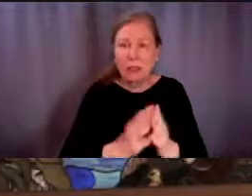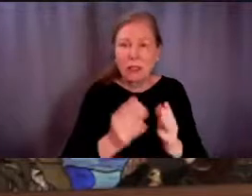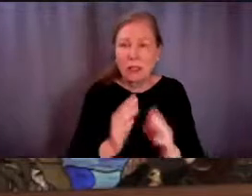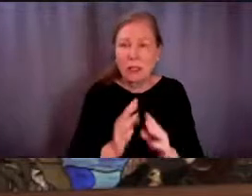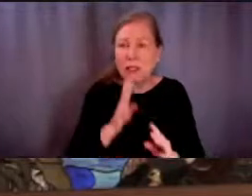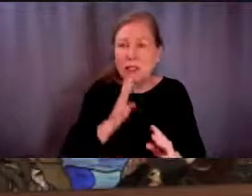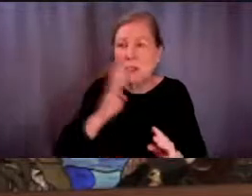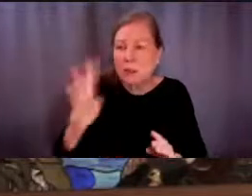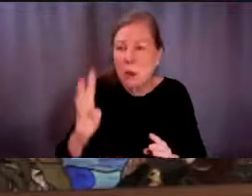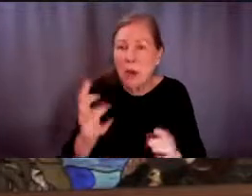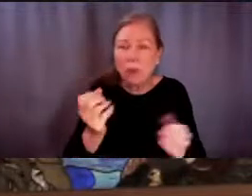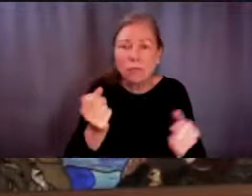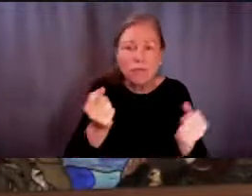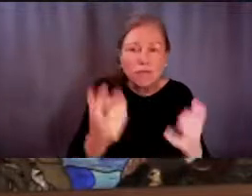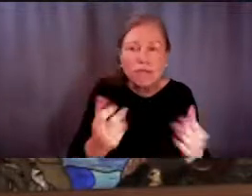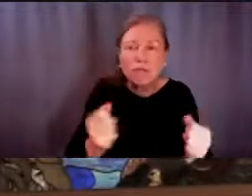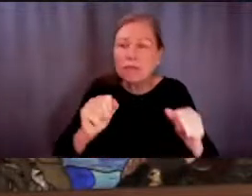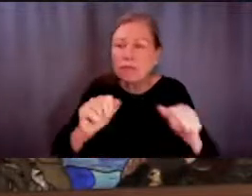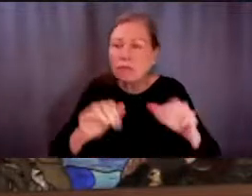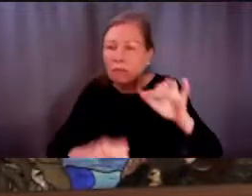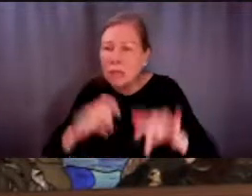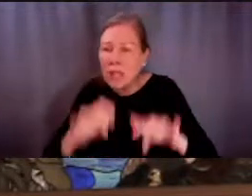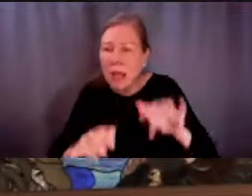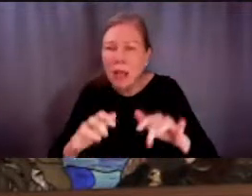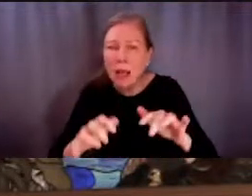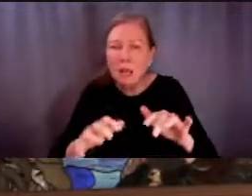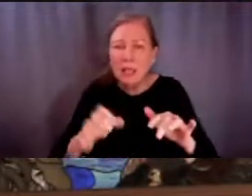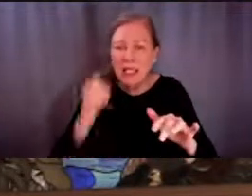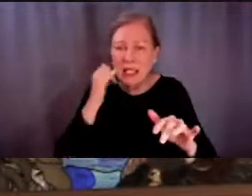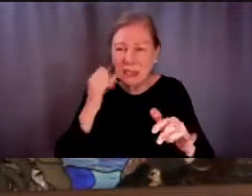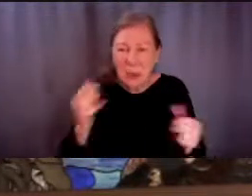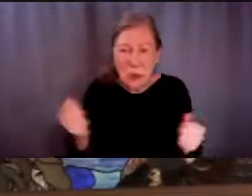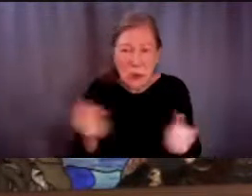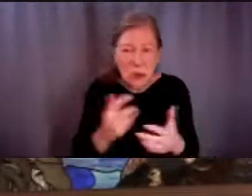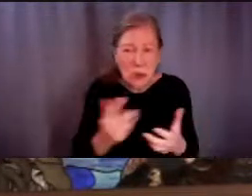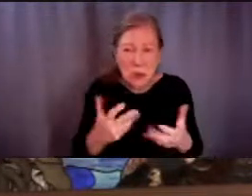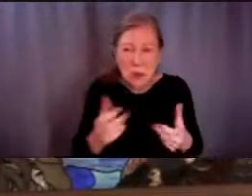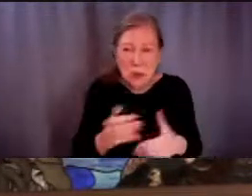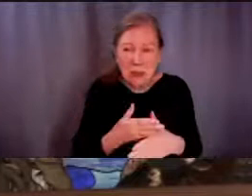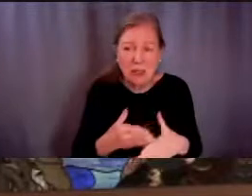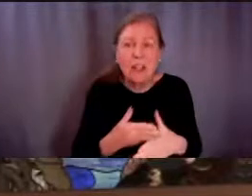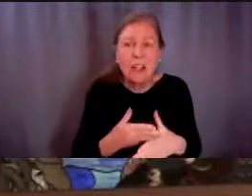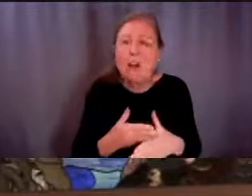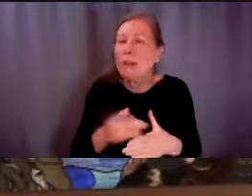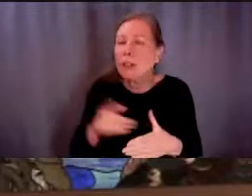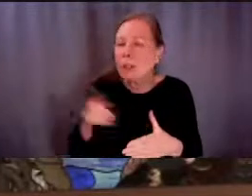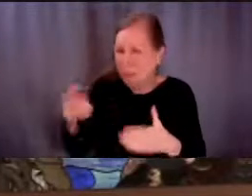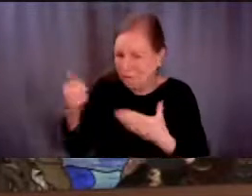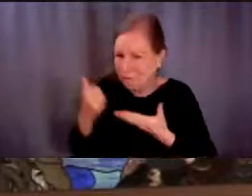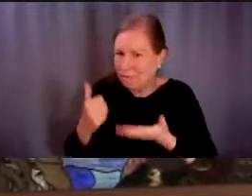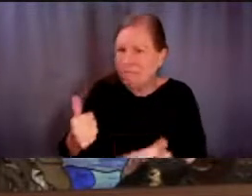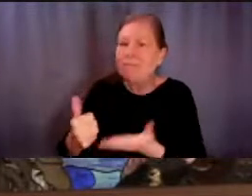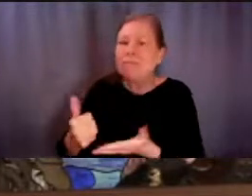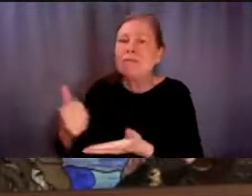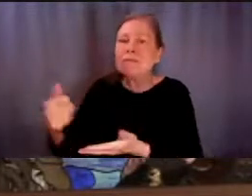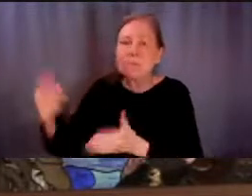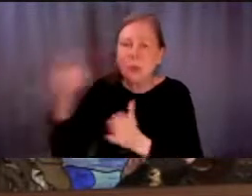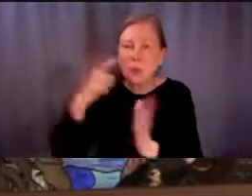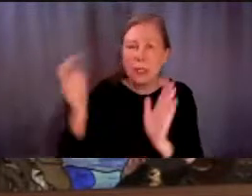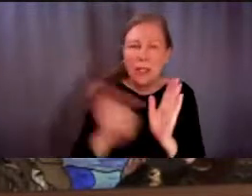hard, too delicate, or scary to share with others just yet. You've heard them all,